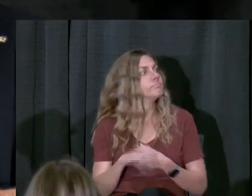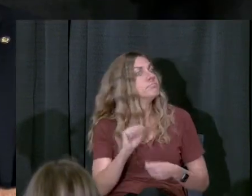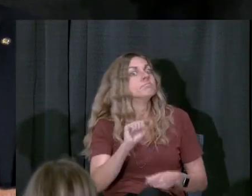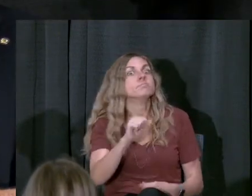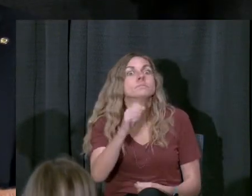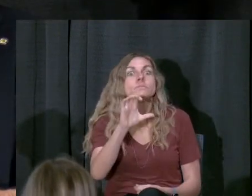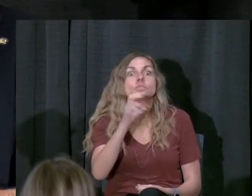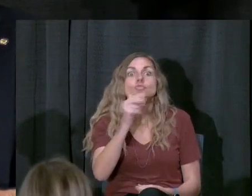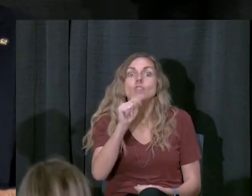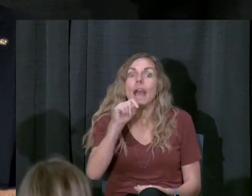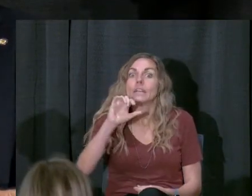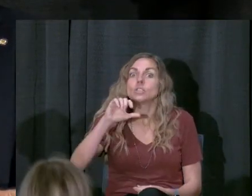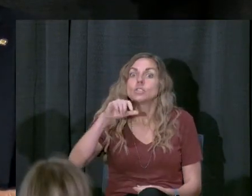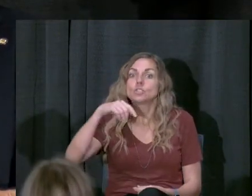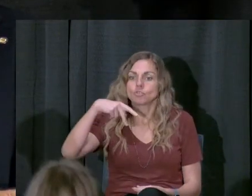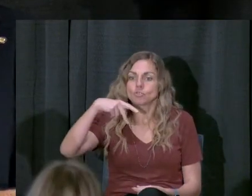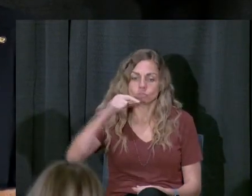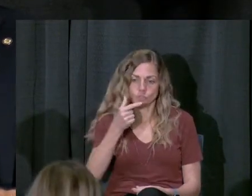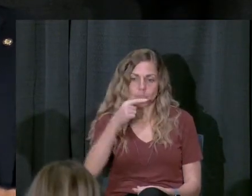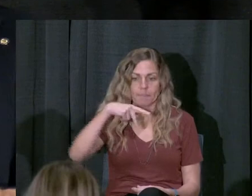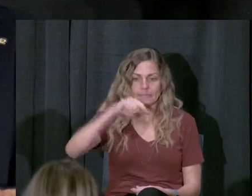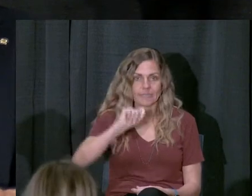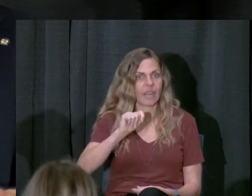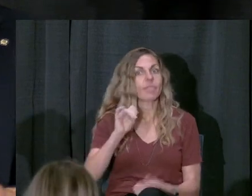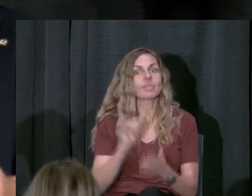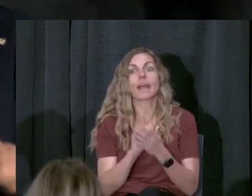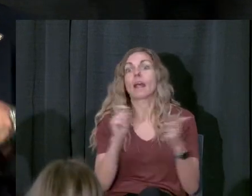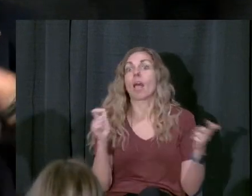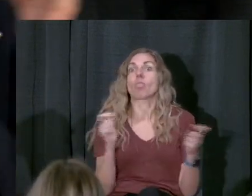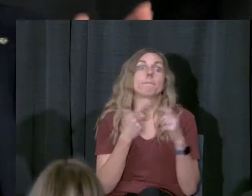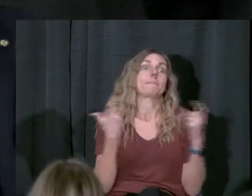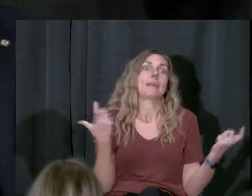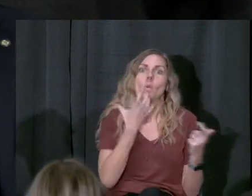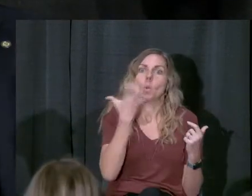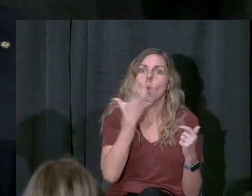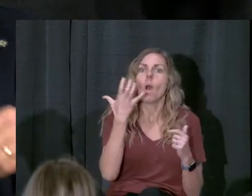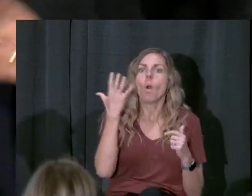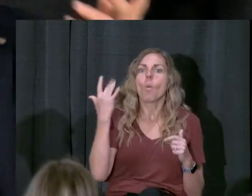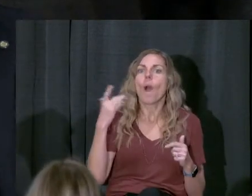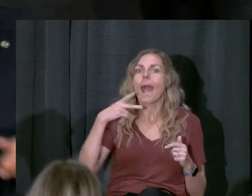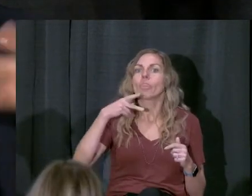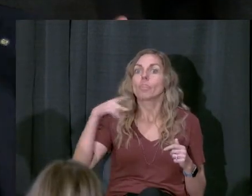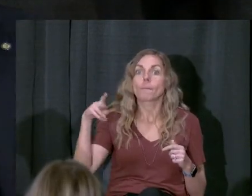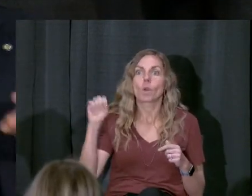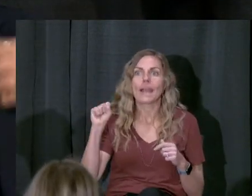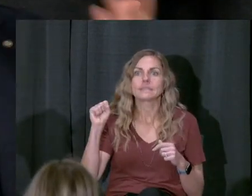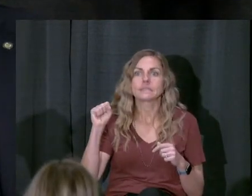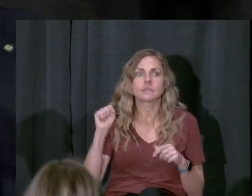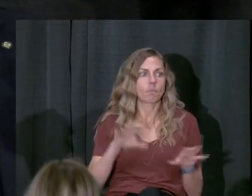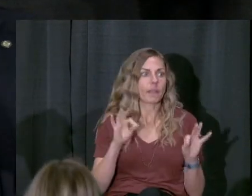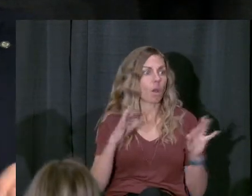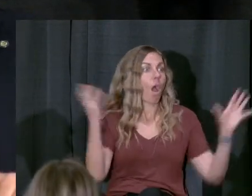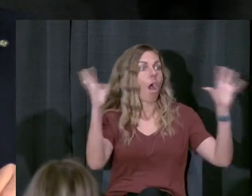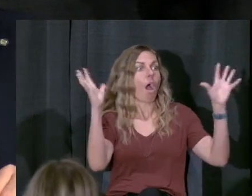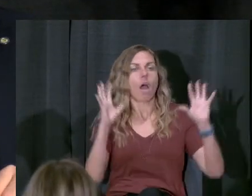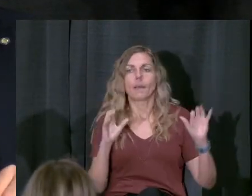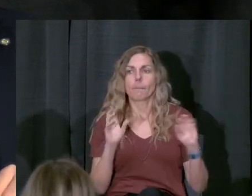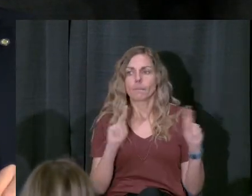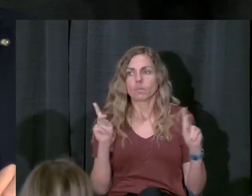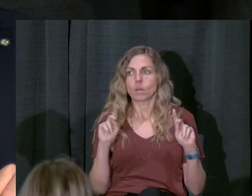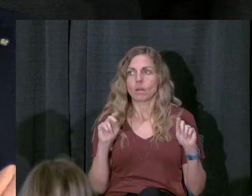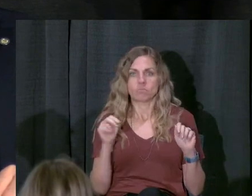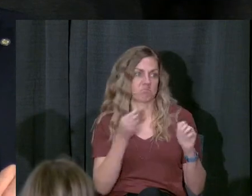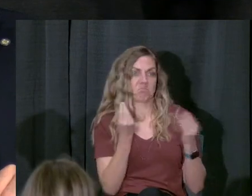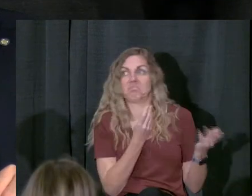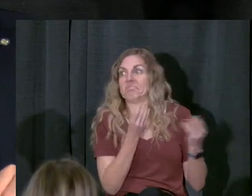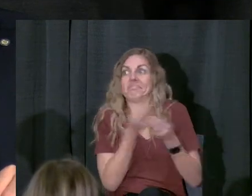that's another milestone, if you will, along the way, because it made it, the press is picking it up and just, you know, making it aware. So I think